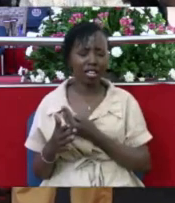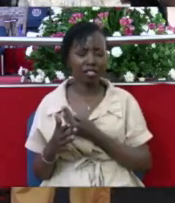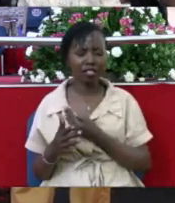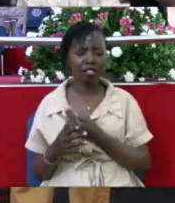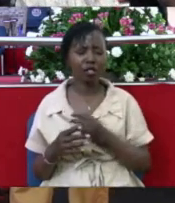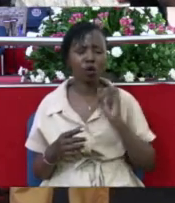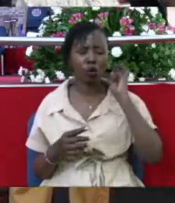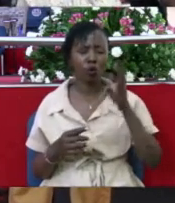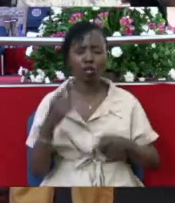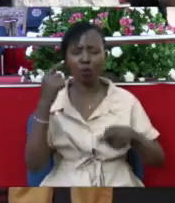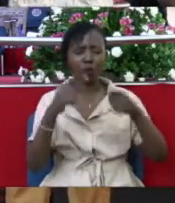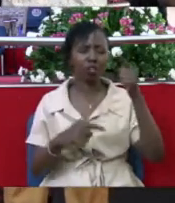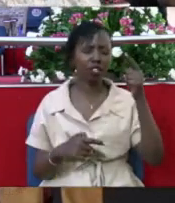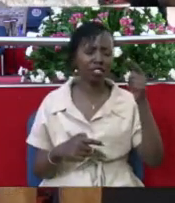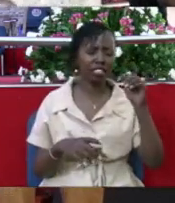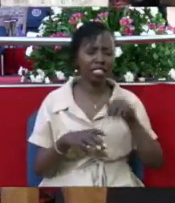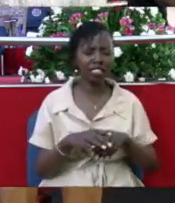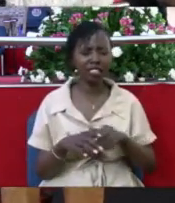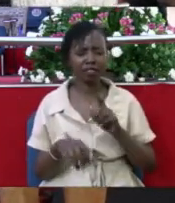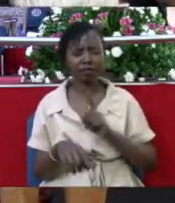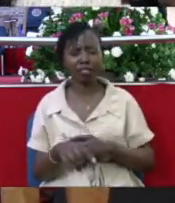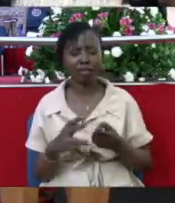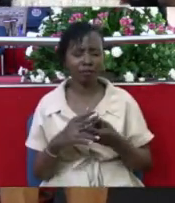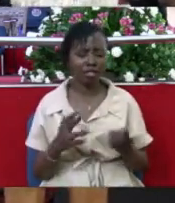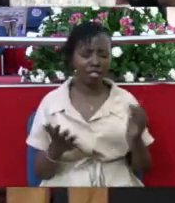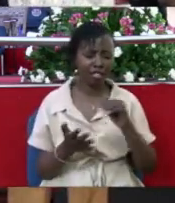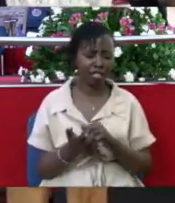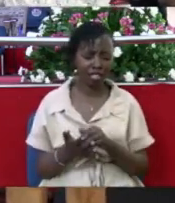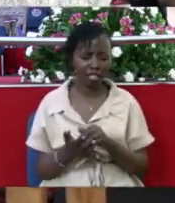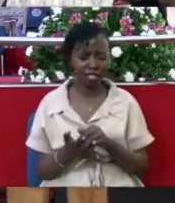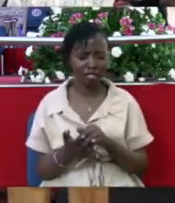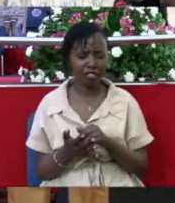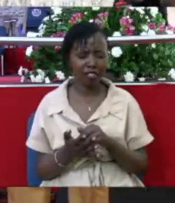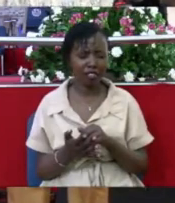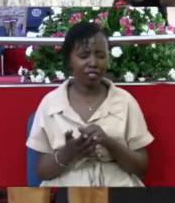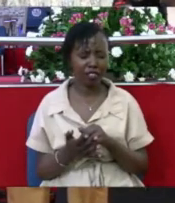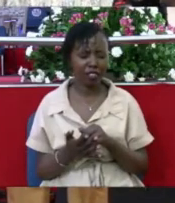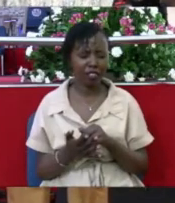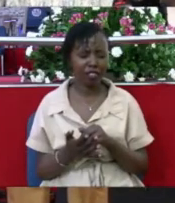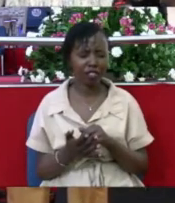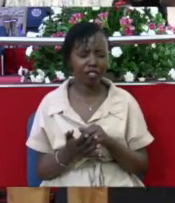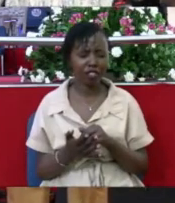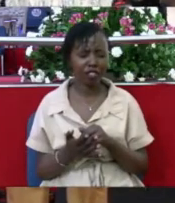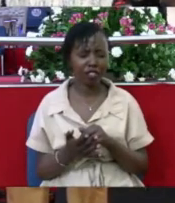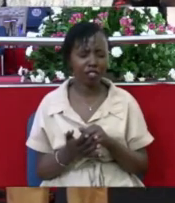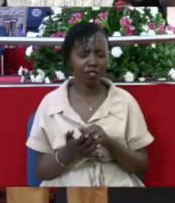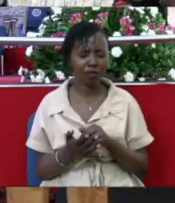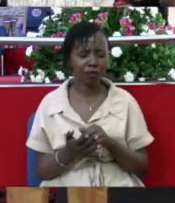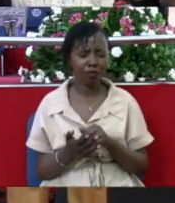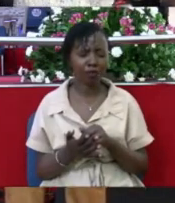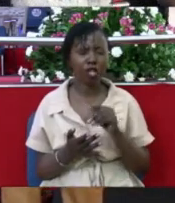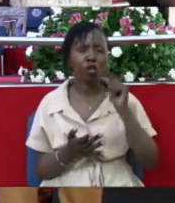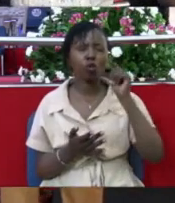will not be exchanged in Jesus name. Tunapoanza usoni wetu hautabadilishwa. God, you shall bring it to fruition that you have deposited in